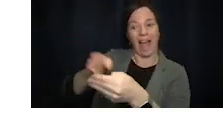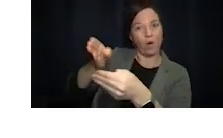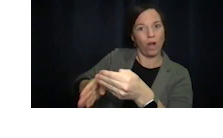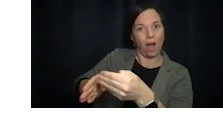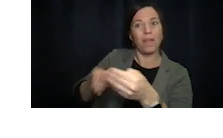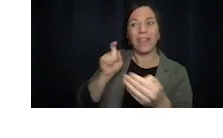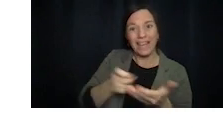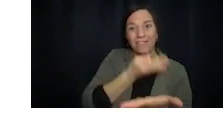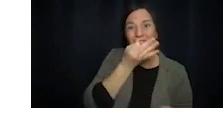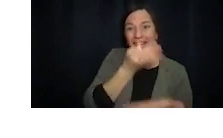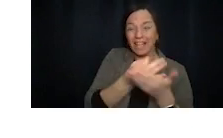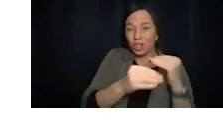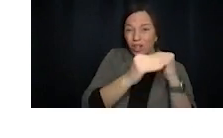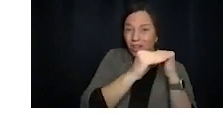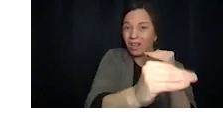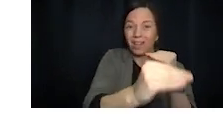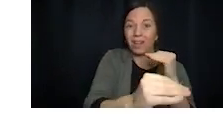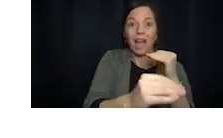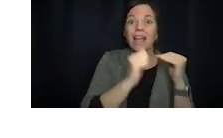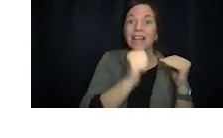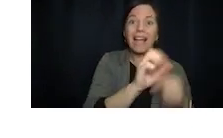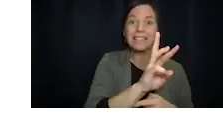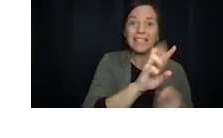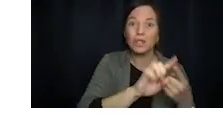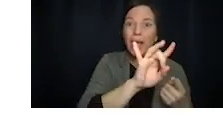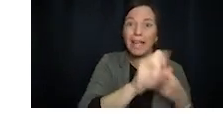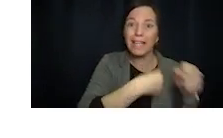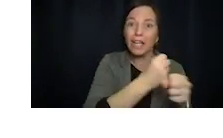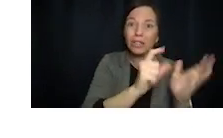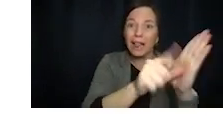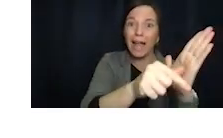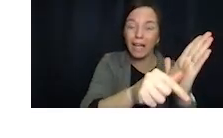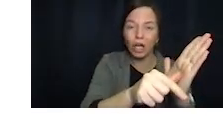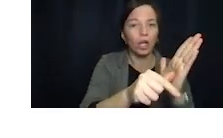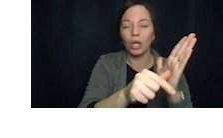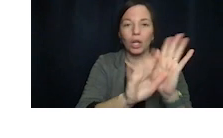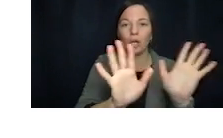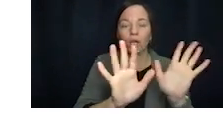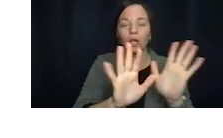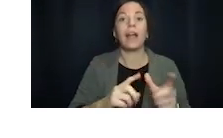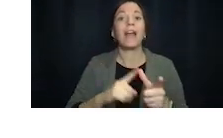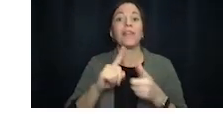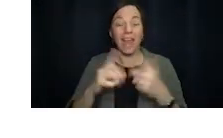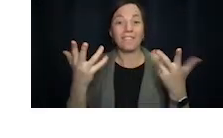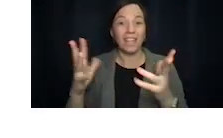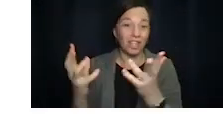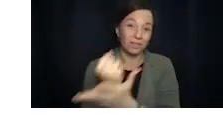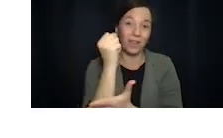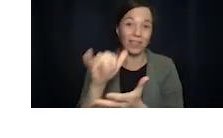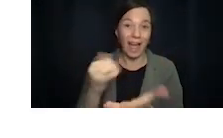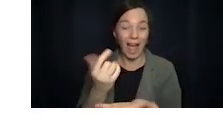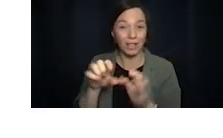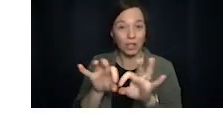stability over 6 to 8 years to get through our system and then a transfer degree. And then even when they get that degree, 53%